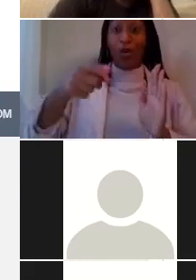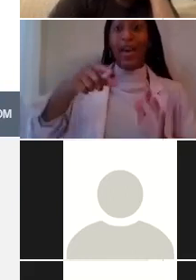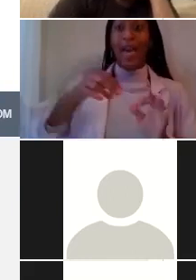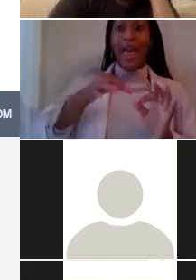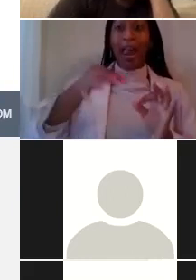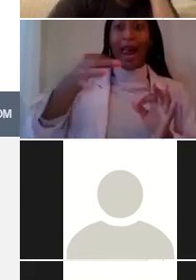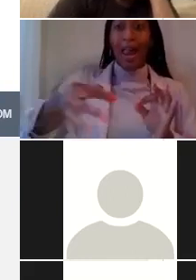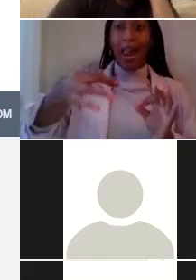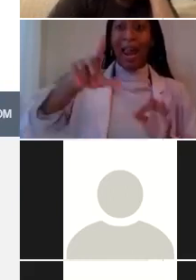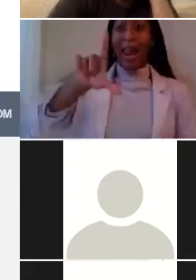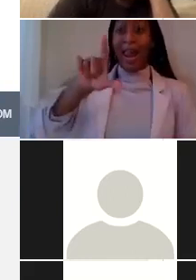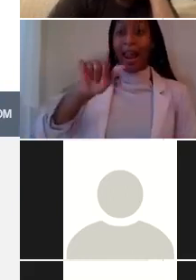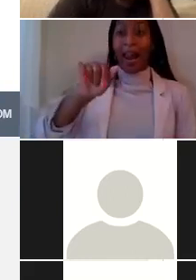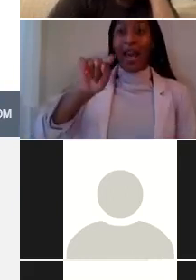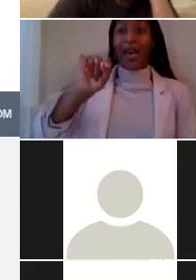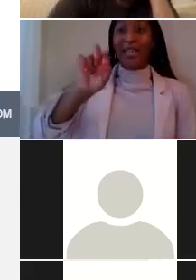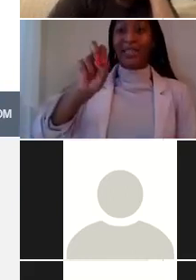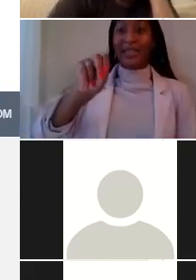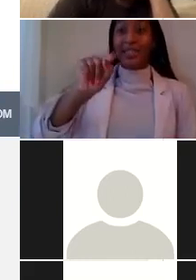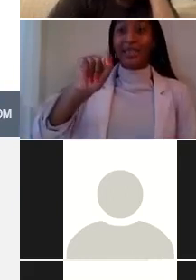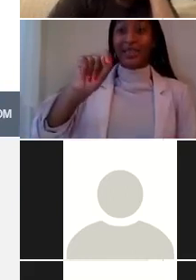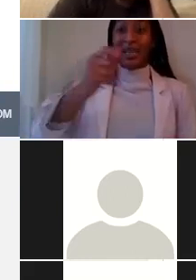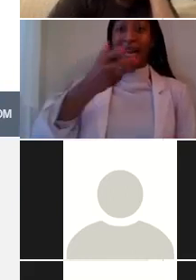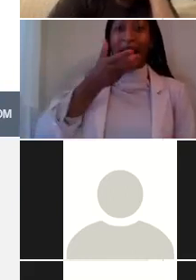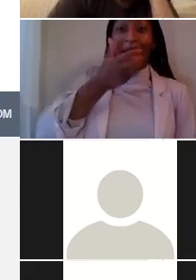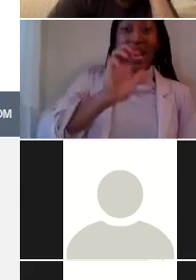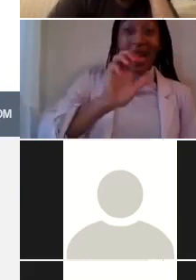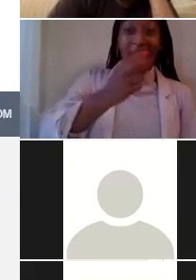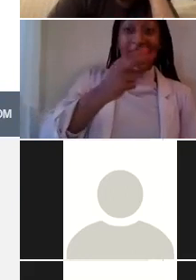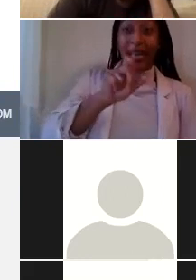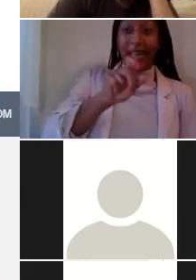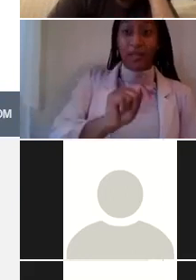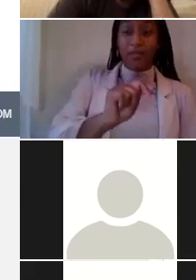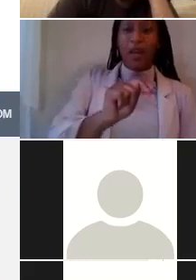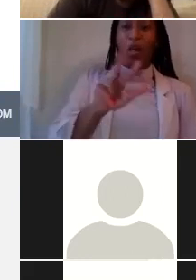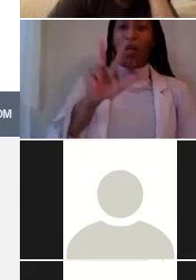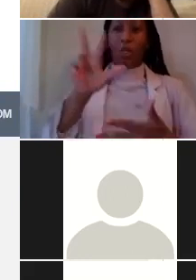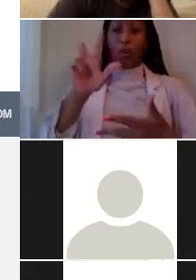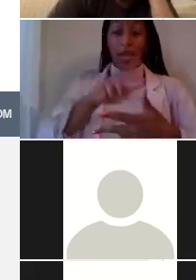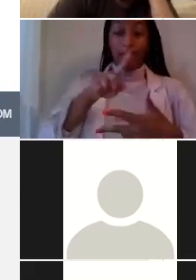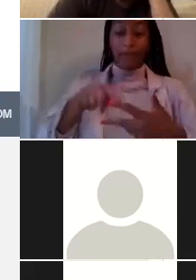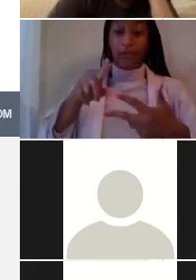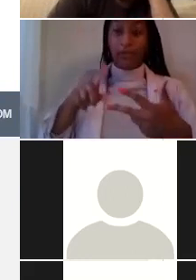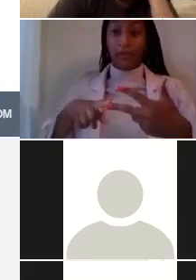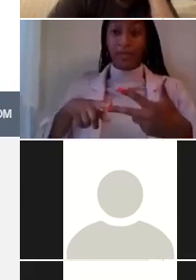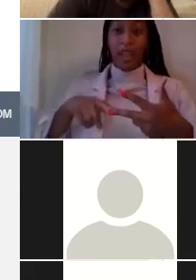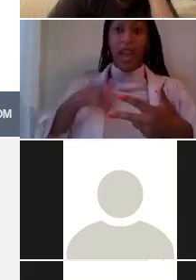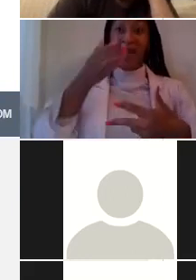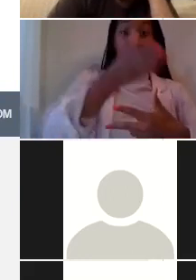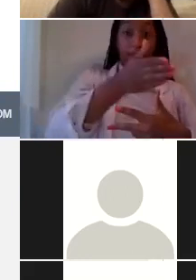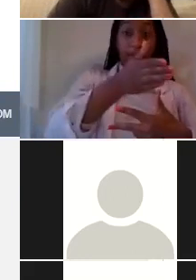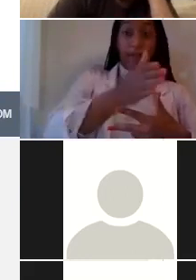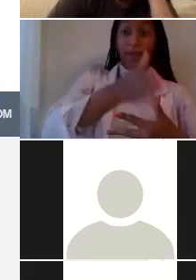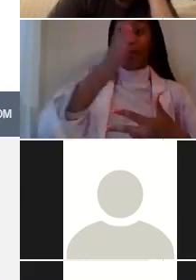phase change. So there are three phases of matter: solid, liquid, gas, that we care about.